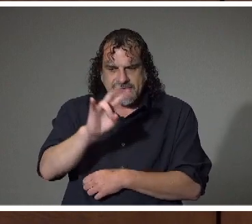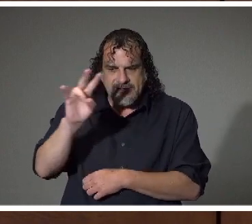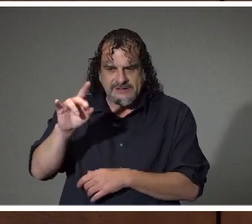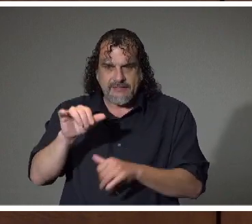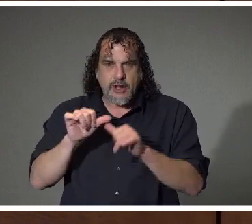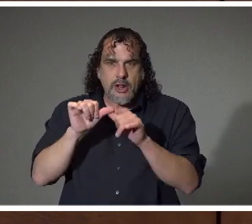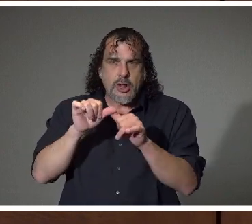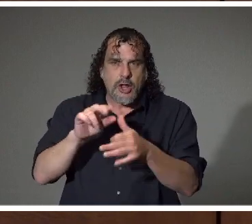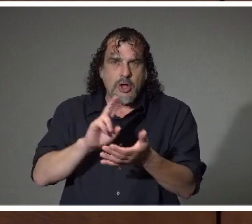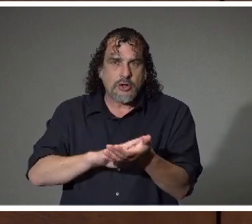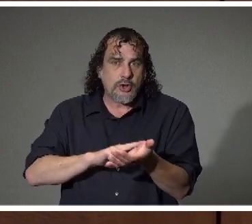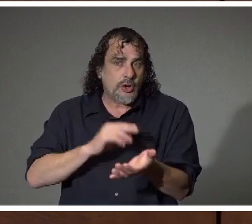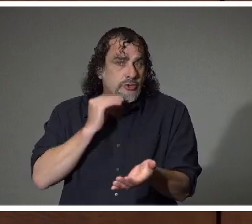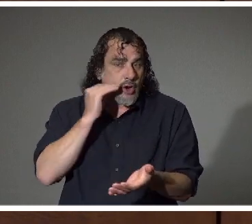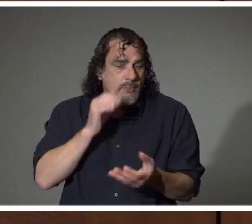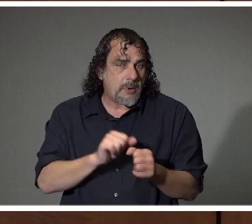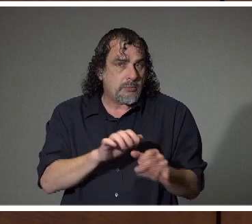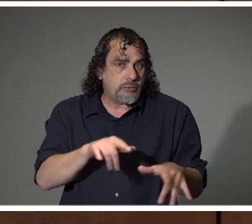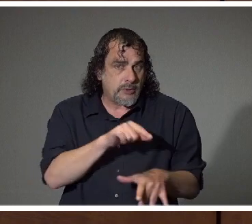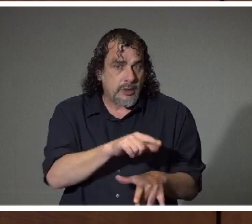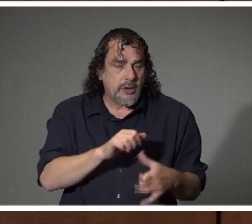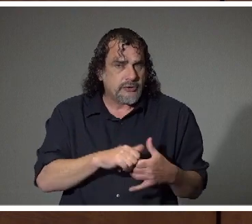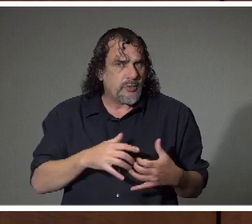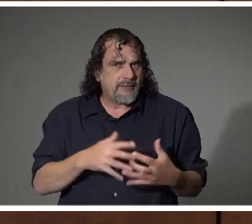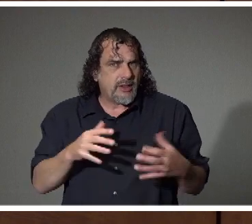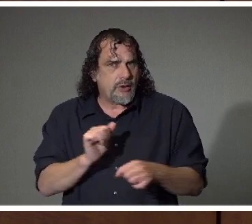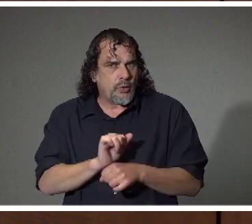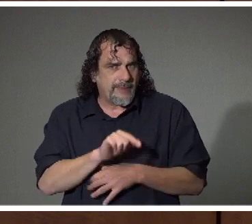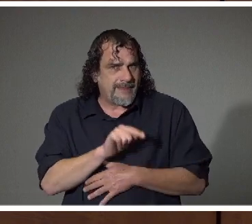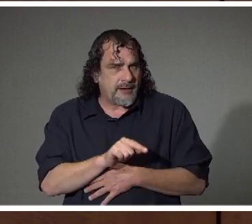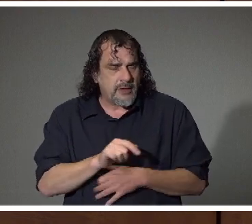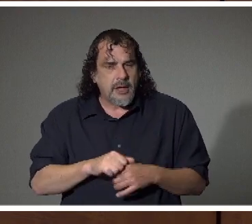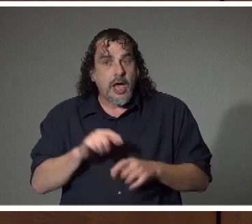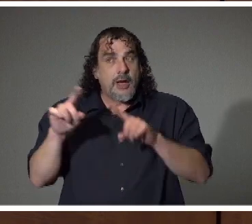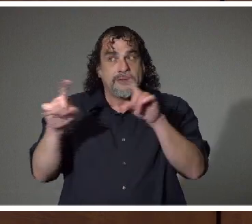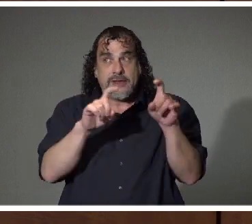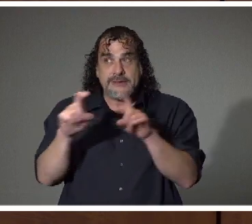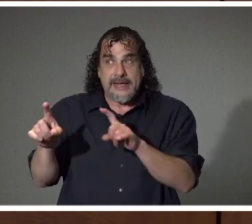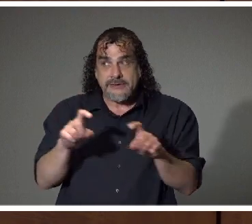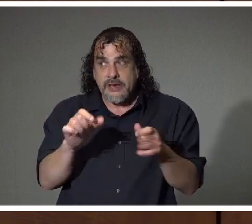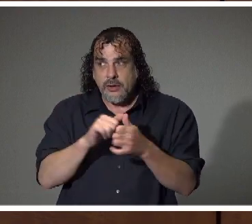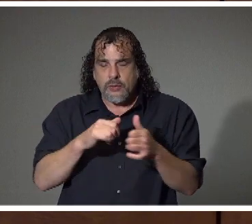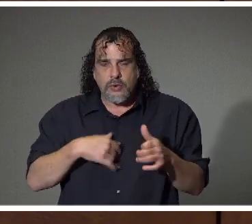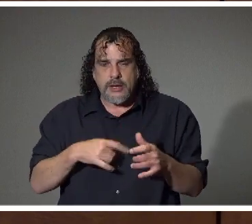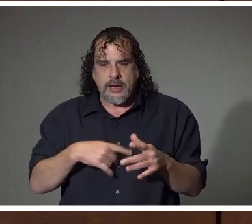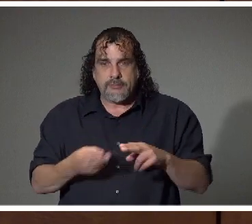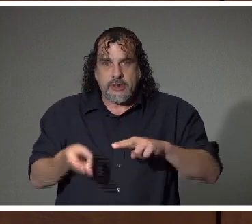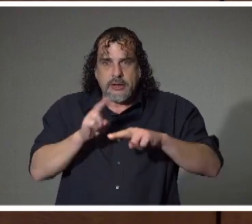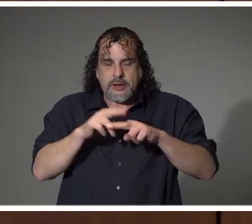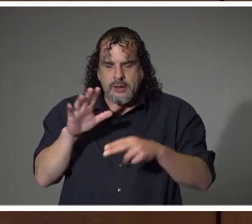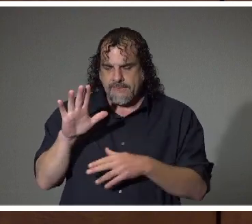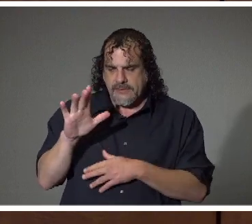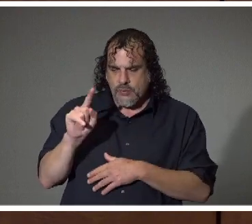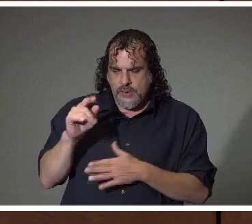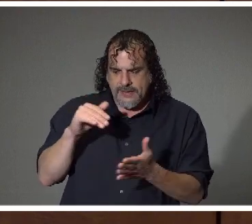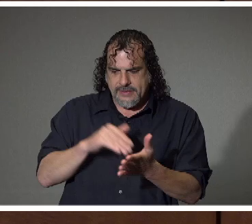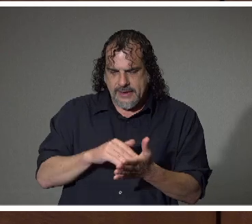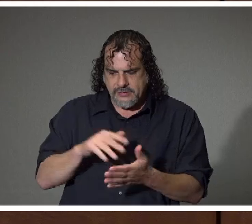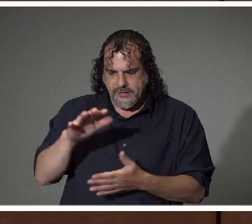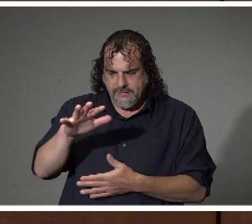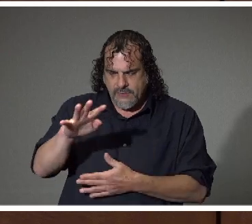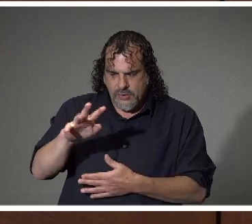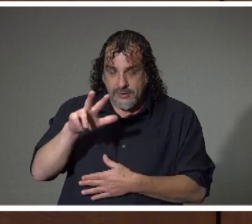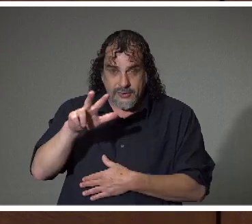long-term care outbreaks, so a lot of work to do there. As far as testing goes, we've tested through this weekend